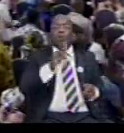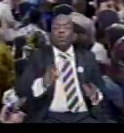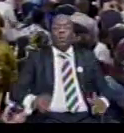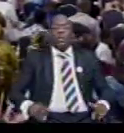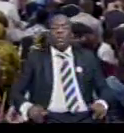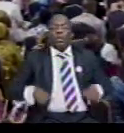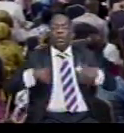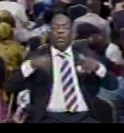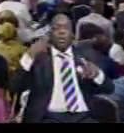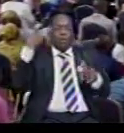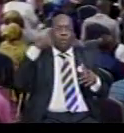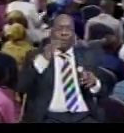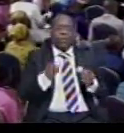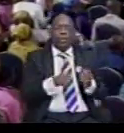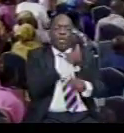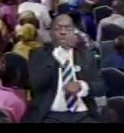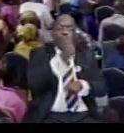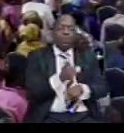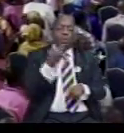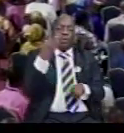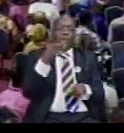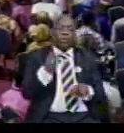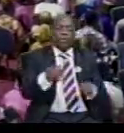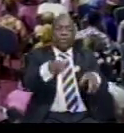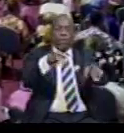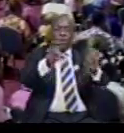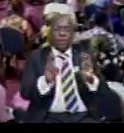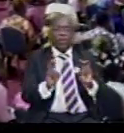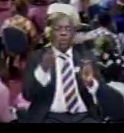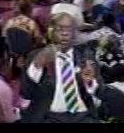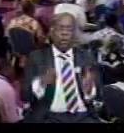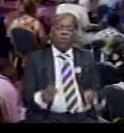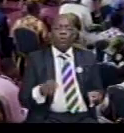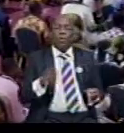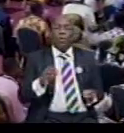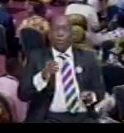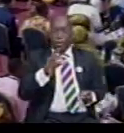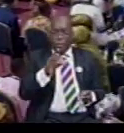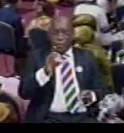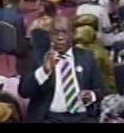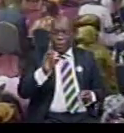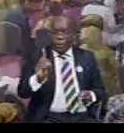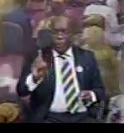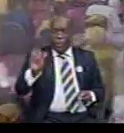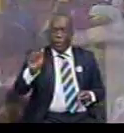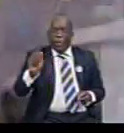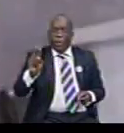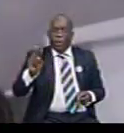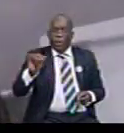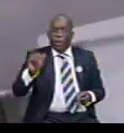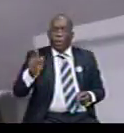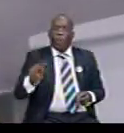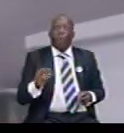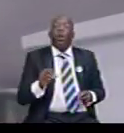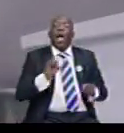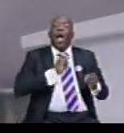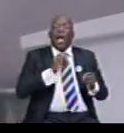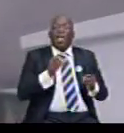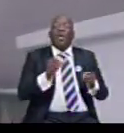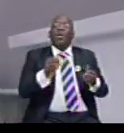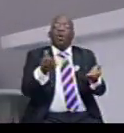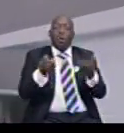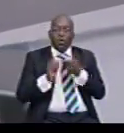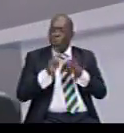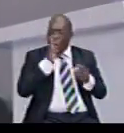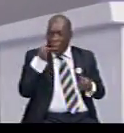the throne of David. What's that for me? Although God said that and God put him there, I want to be